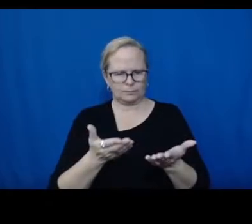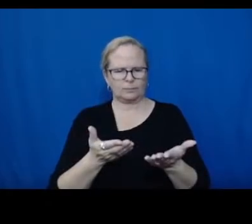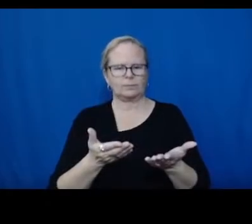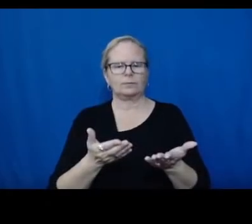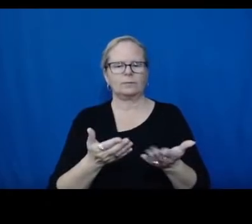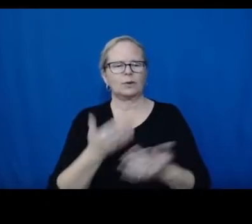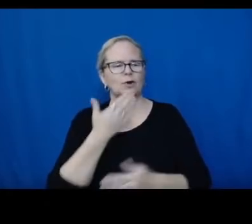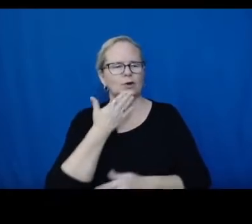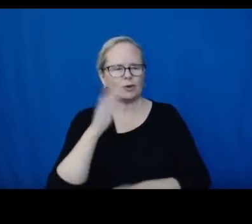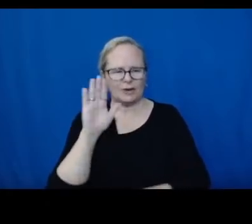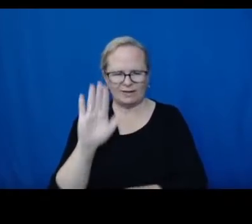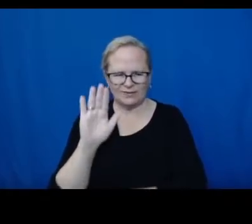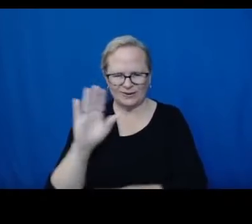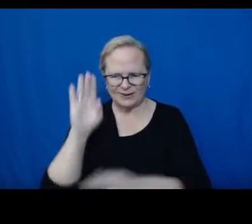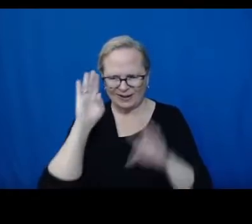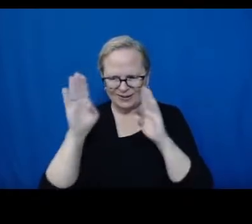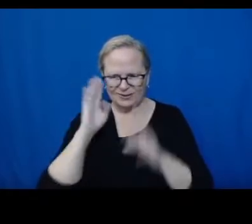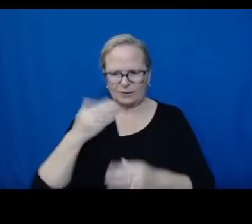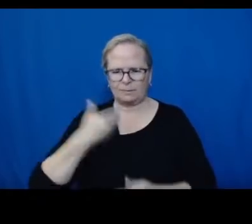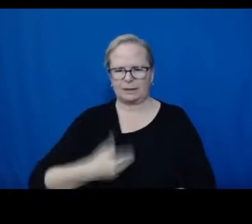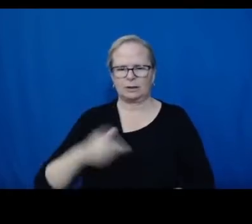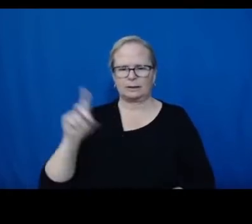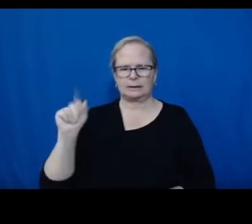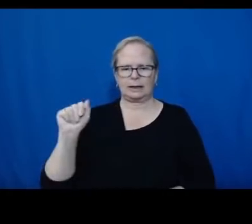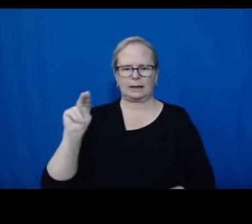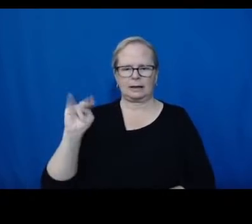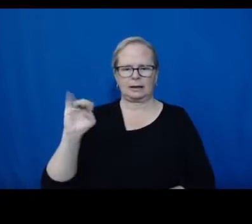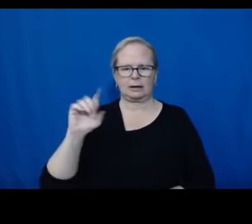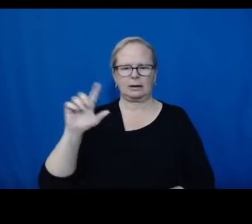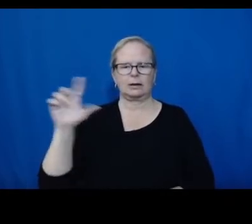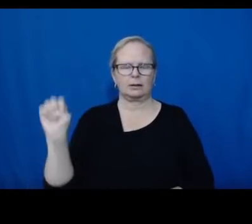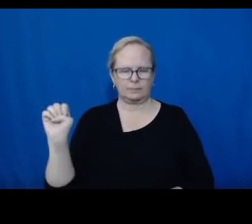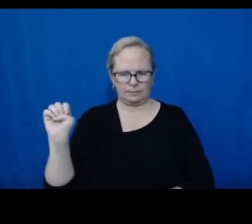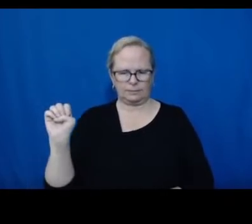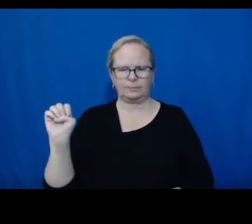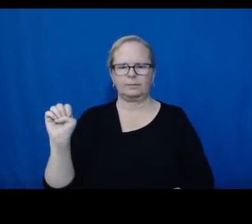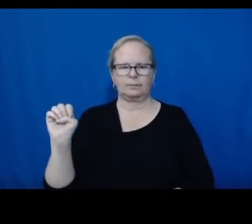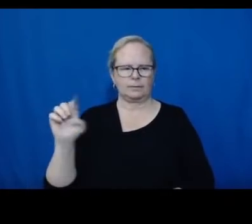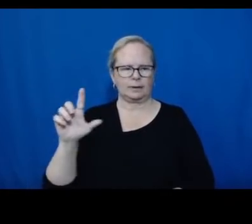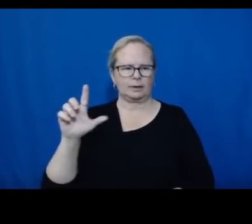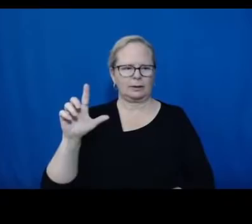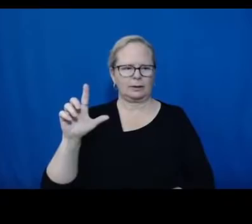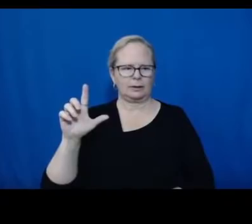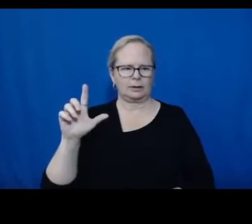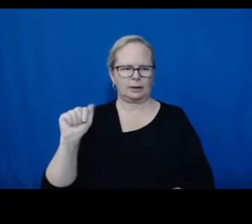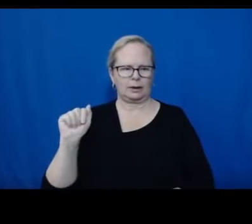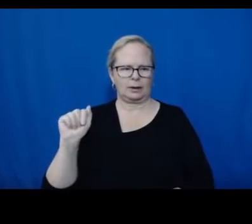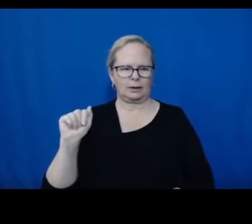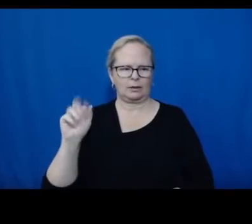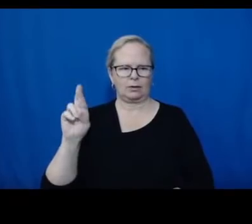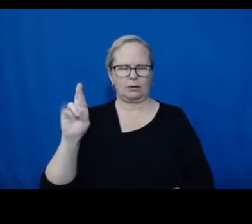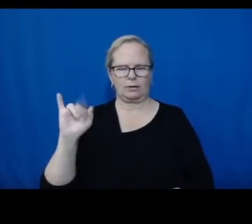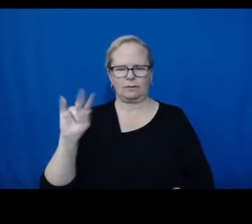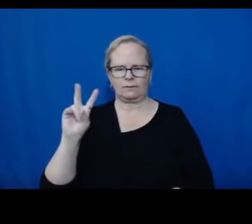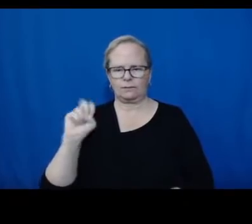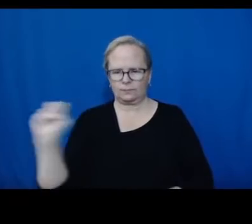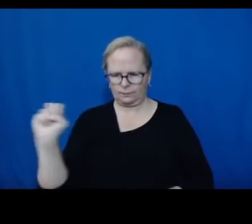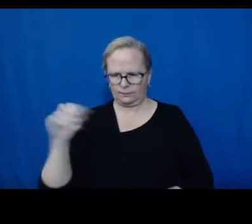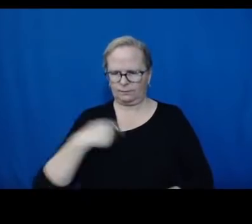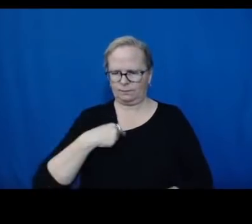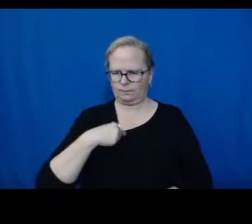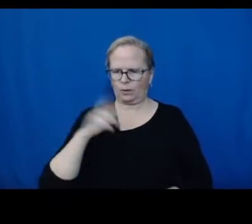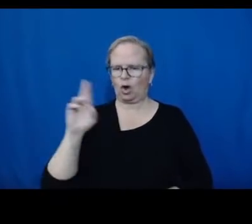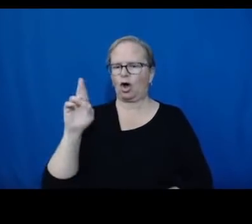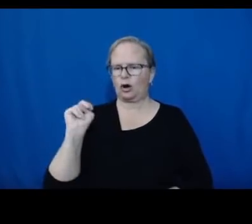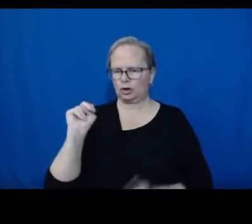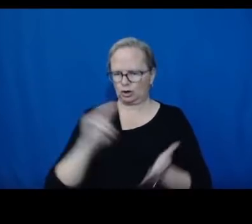There we go. Well, good afternoon, everyone. My name is Danielle Larrabee. I'm a registered nurse. I actually live in Slave Lake. I'm speaking